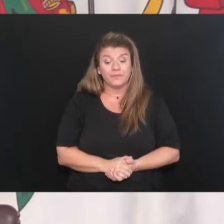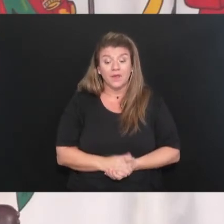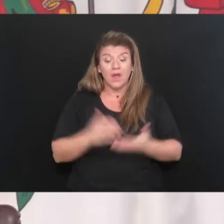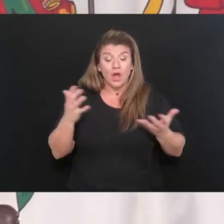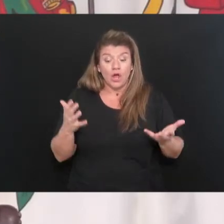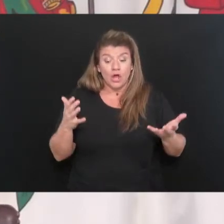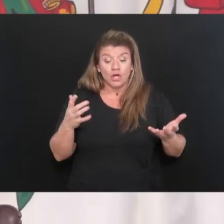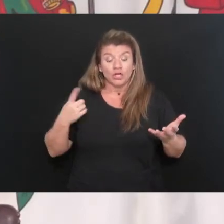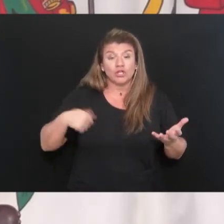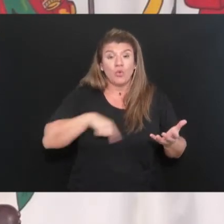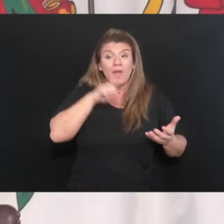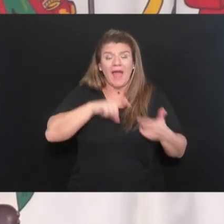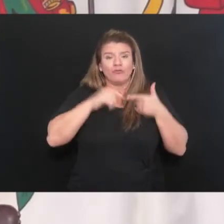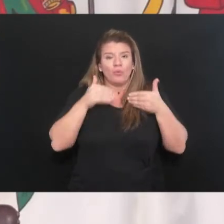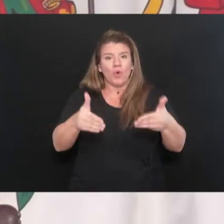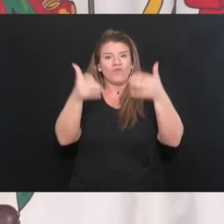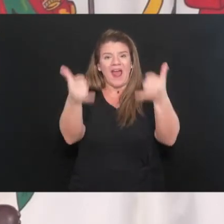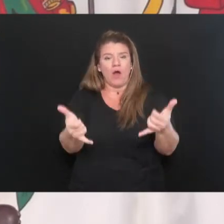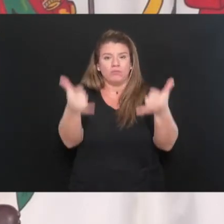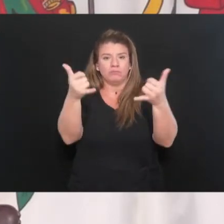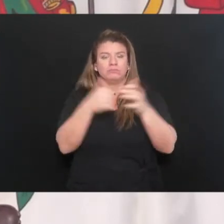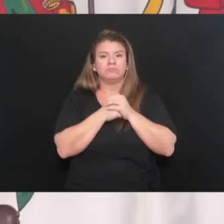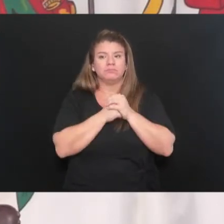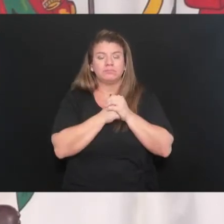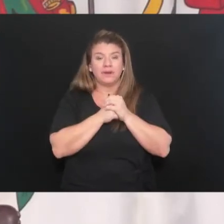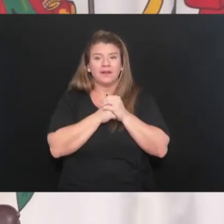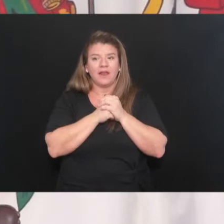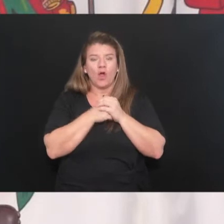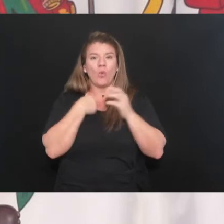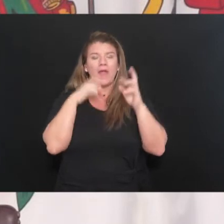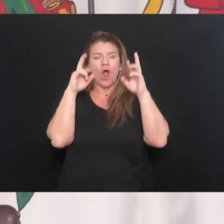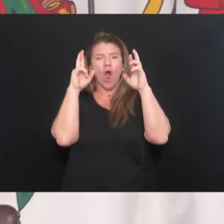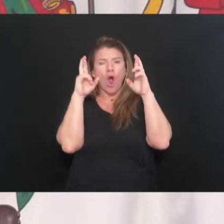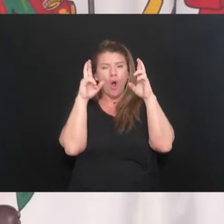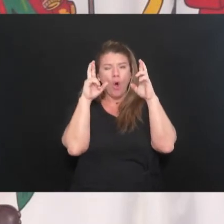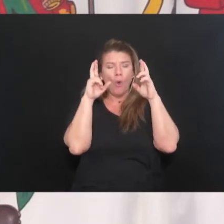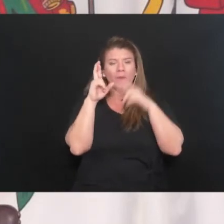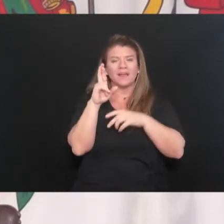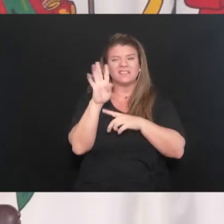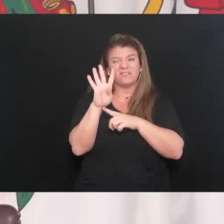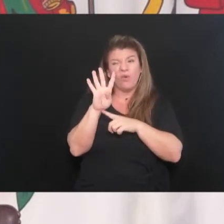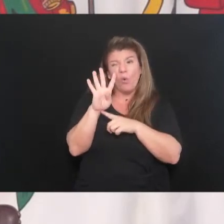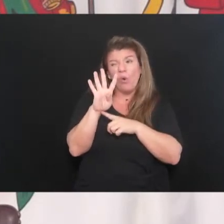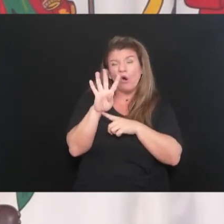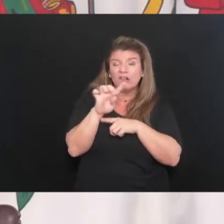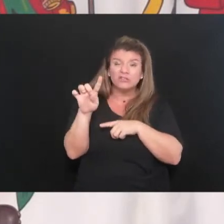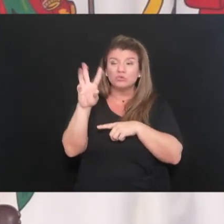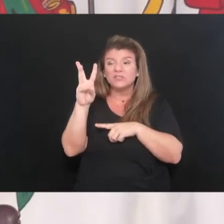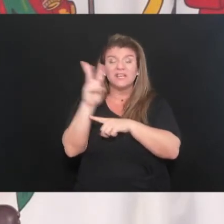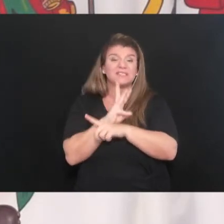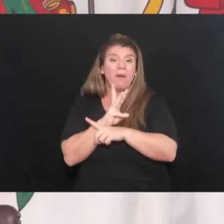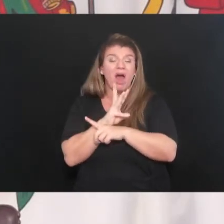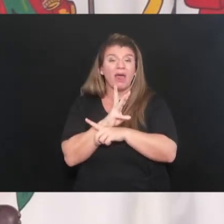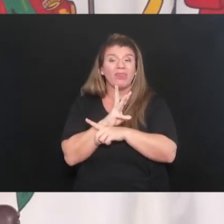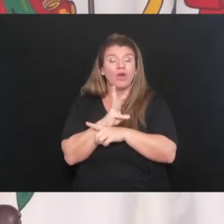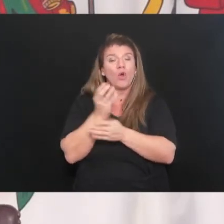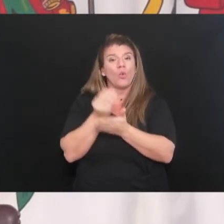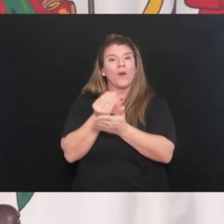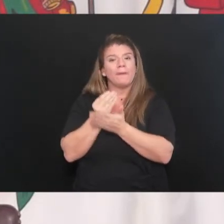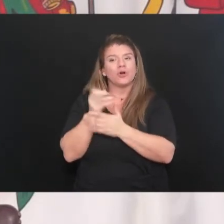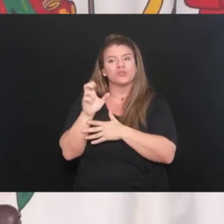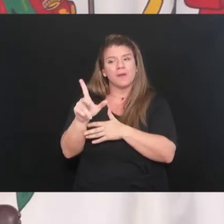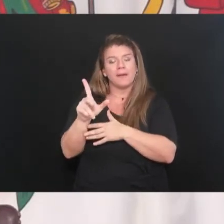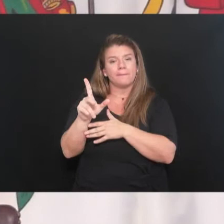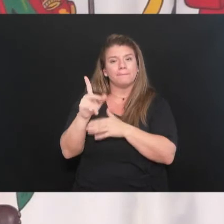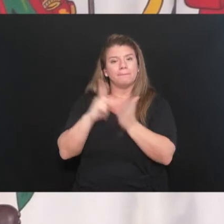do is move now. And move now in what we hope is a 4 to 6 month reimbursement program for our hospitals